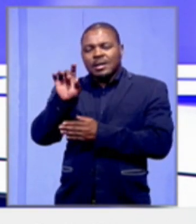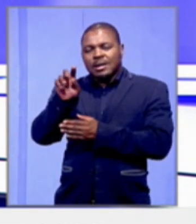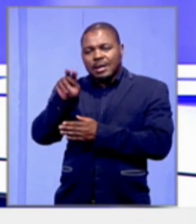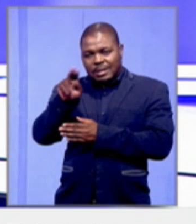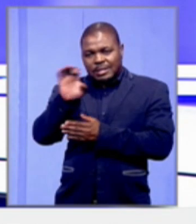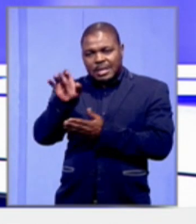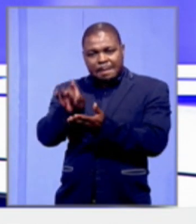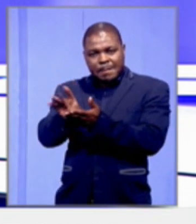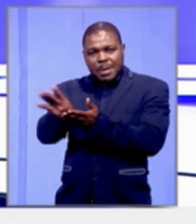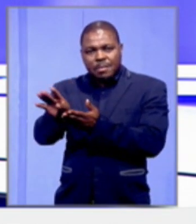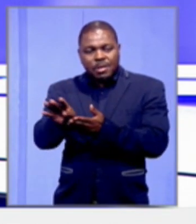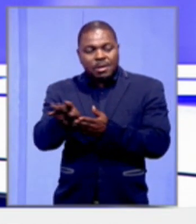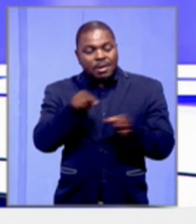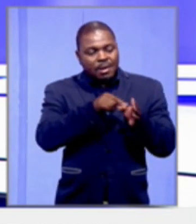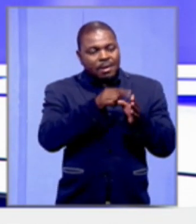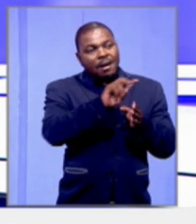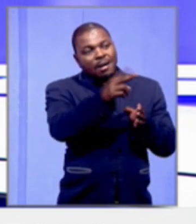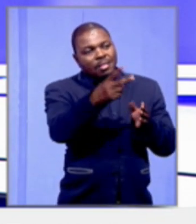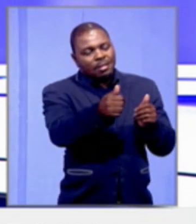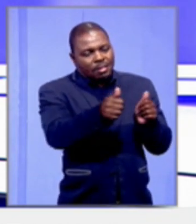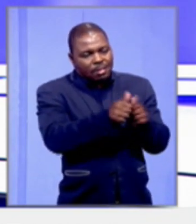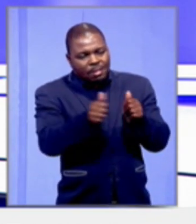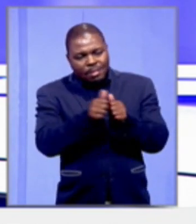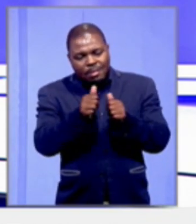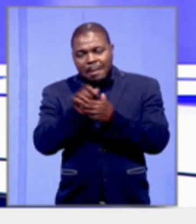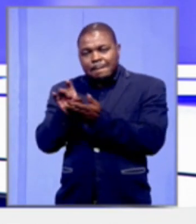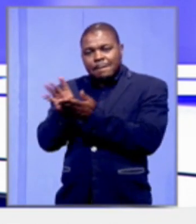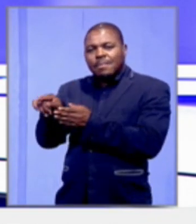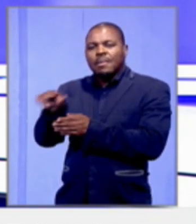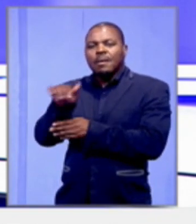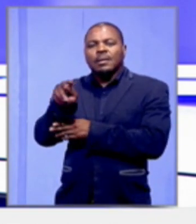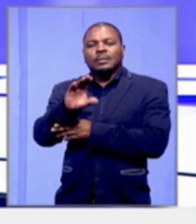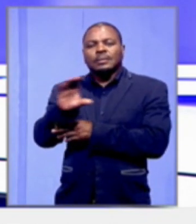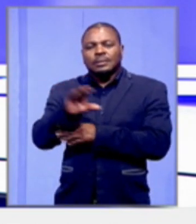ka thuso ya megatlho e mengwe e mennyane.